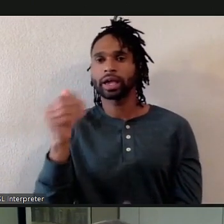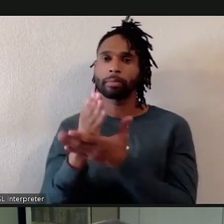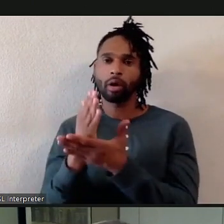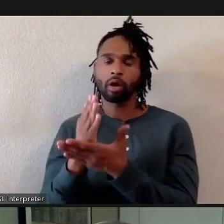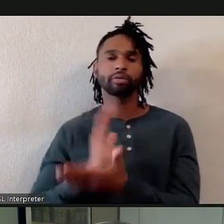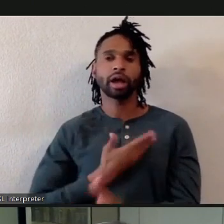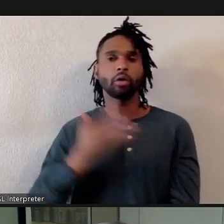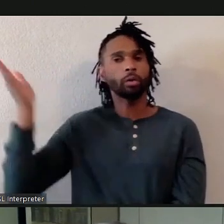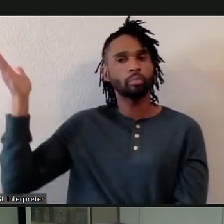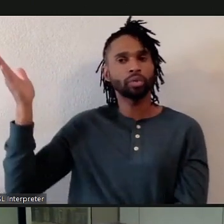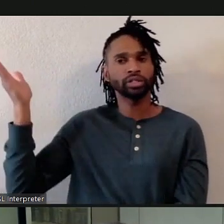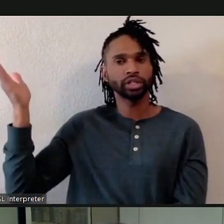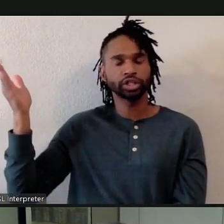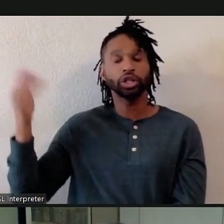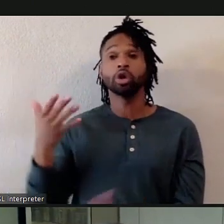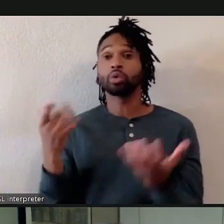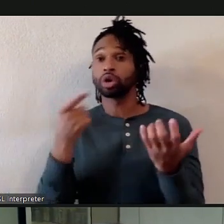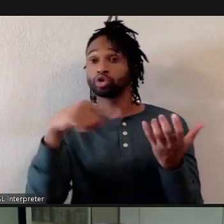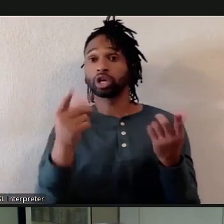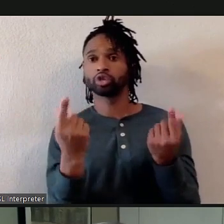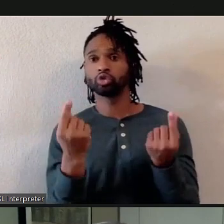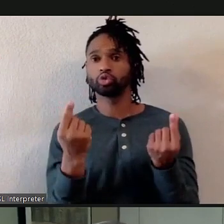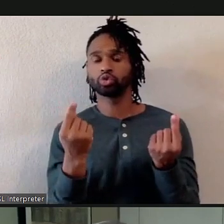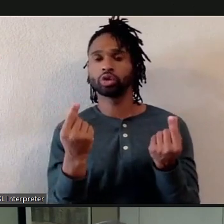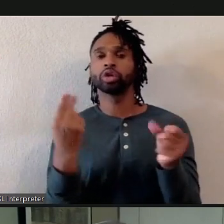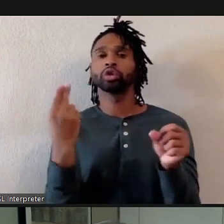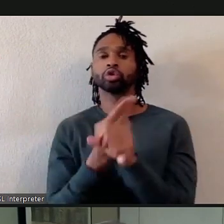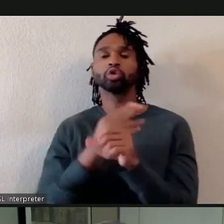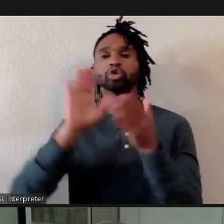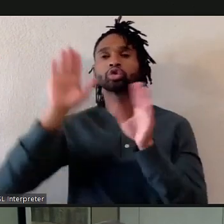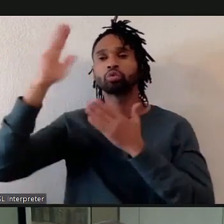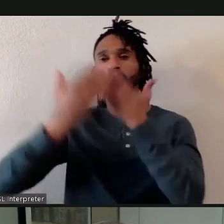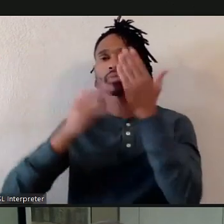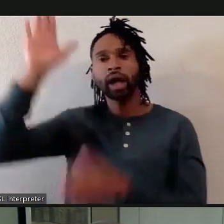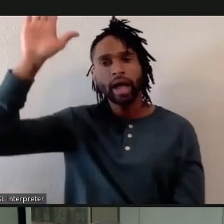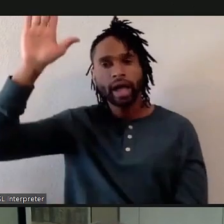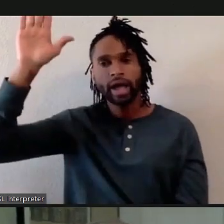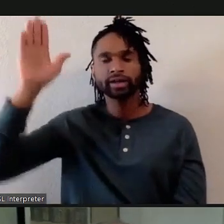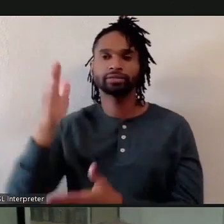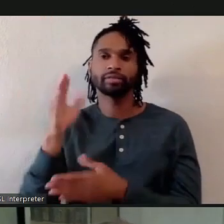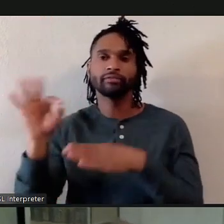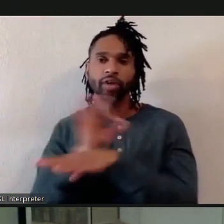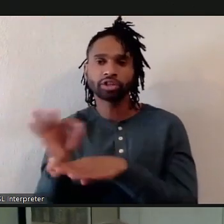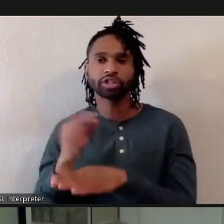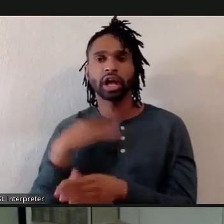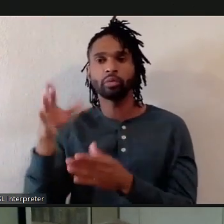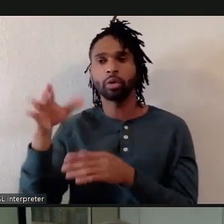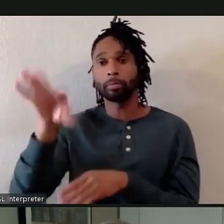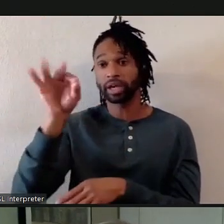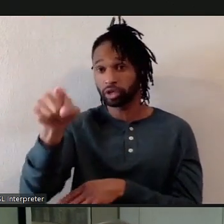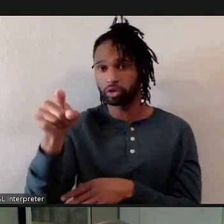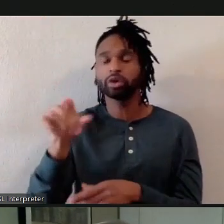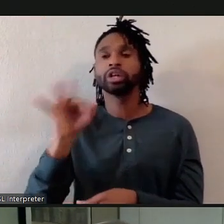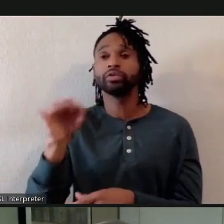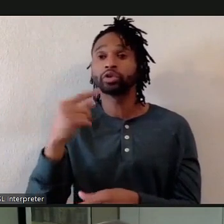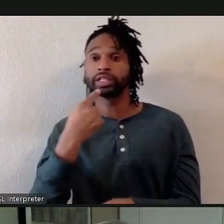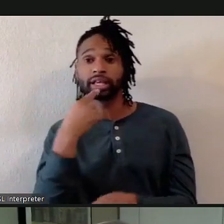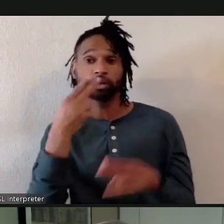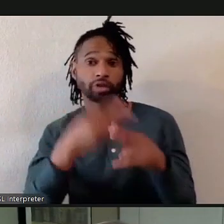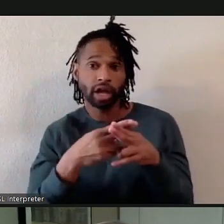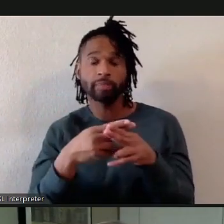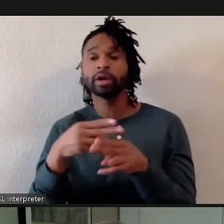presentation. What we would like you to do is use the raise hand function, and I will call on you. And if you could say your name and which